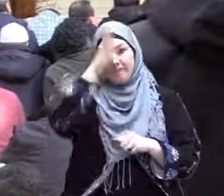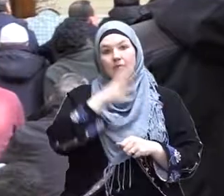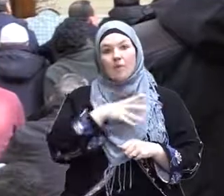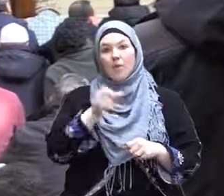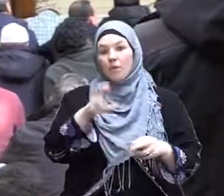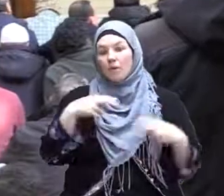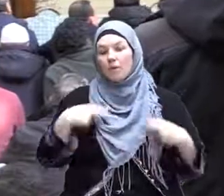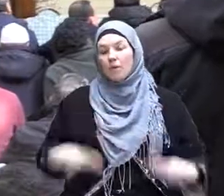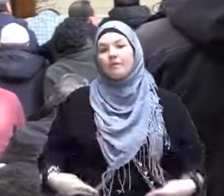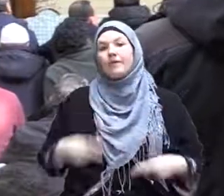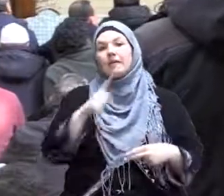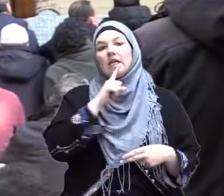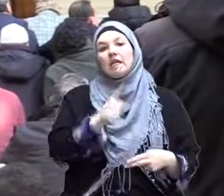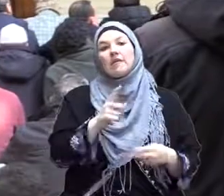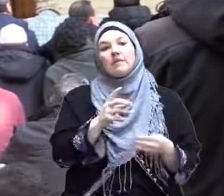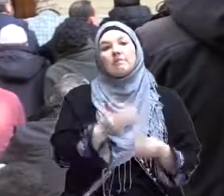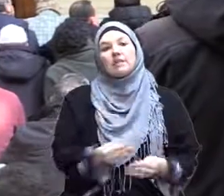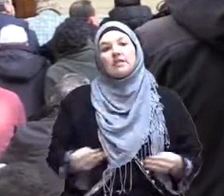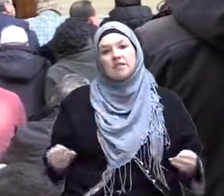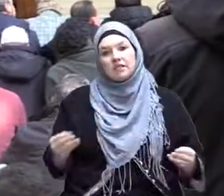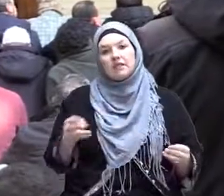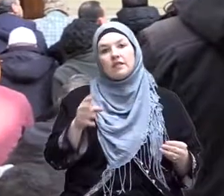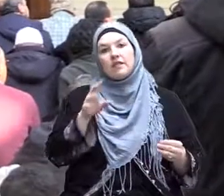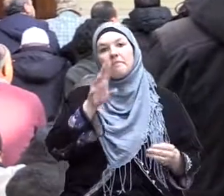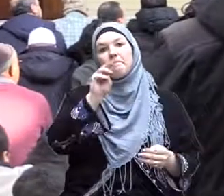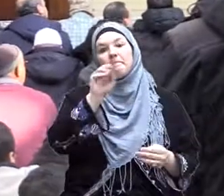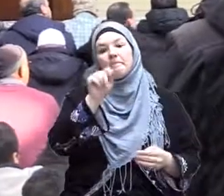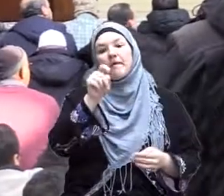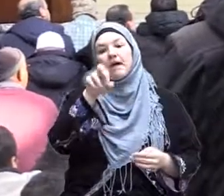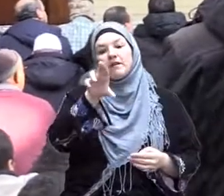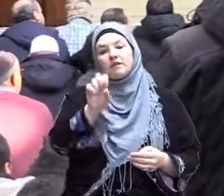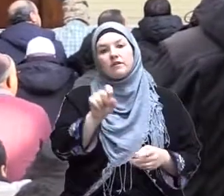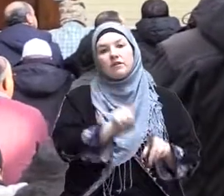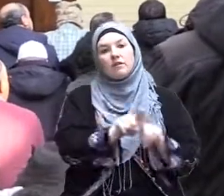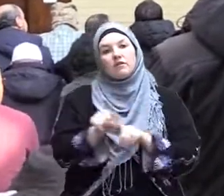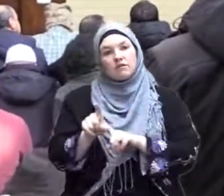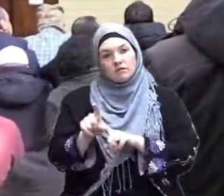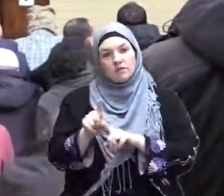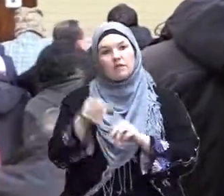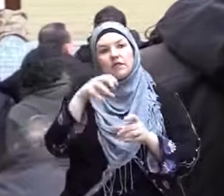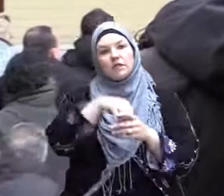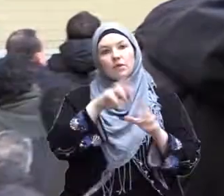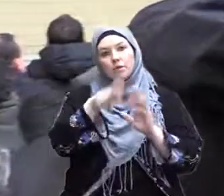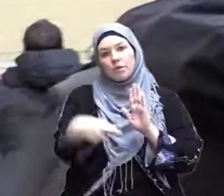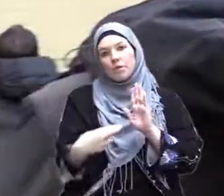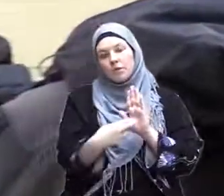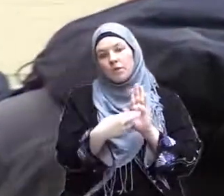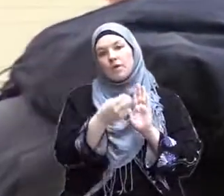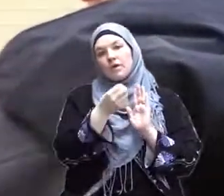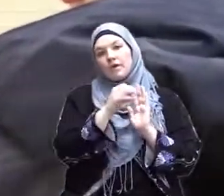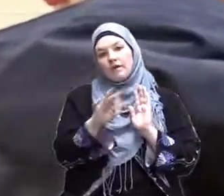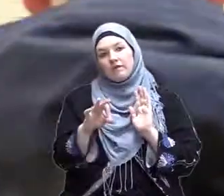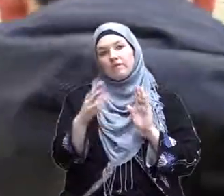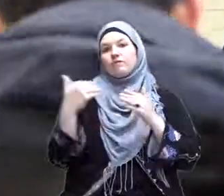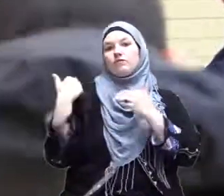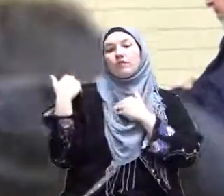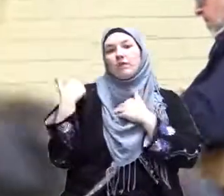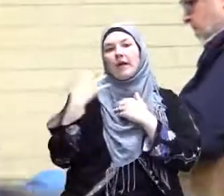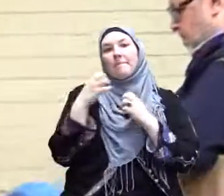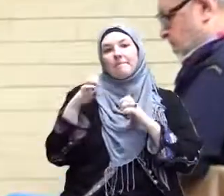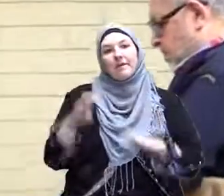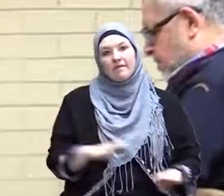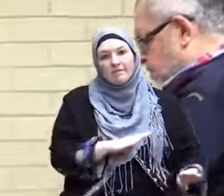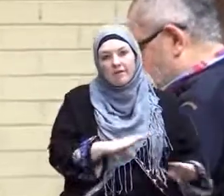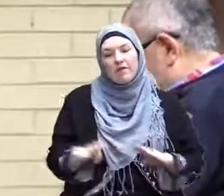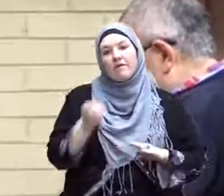are immaterial matters that also play a role in the nature and responses and